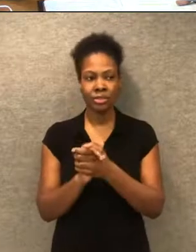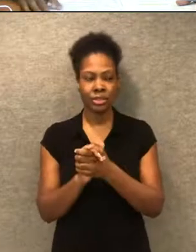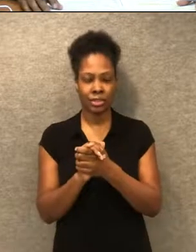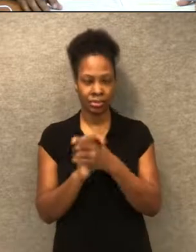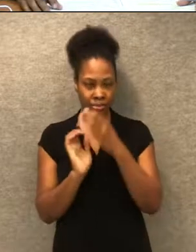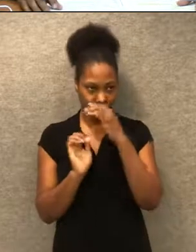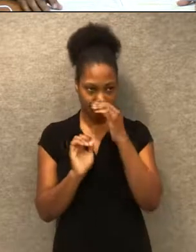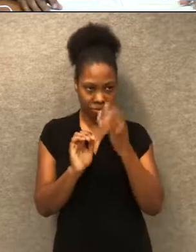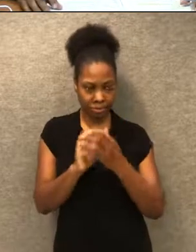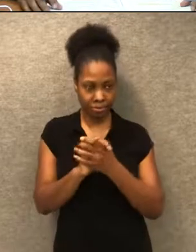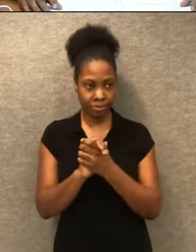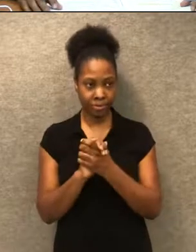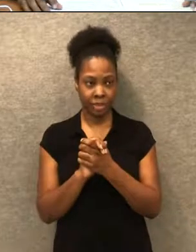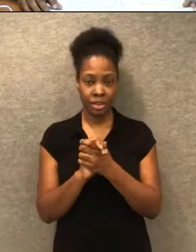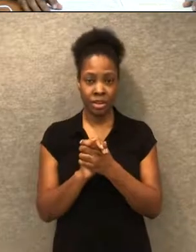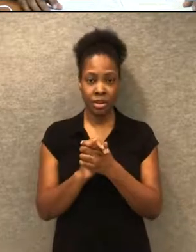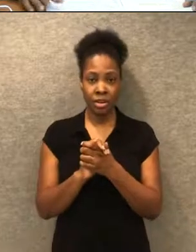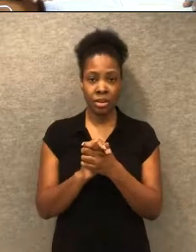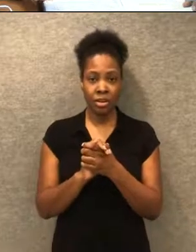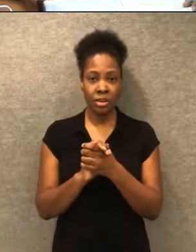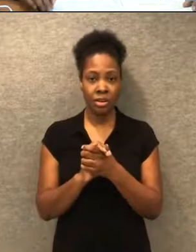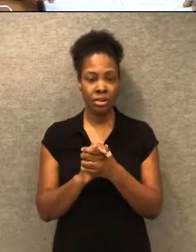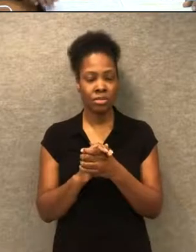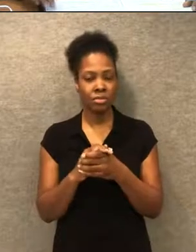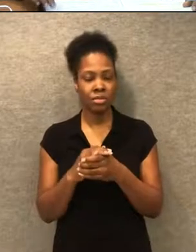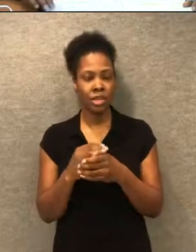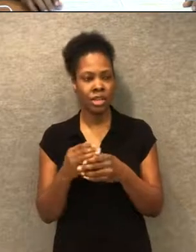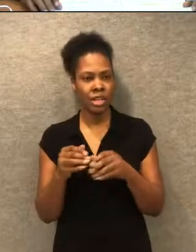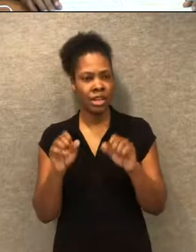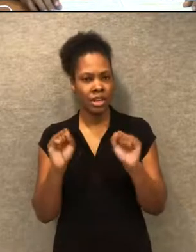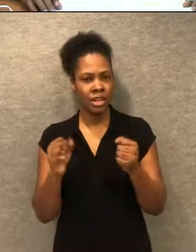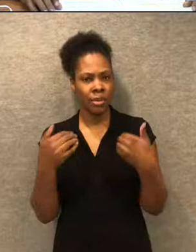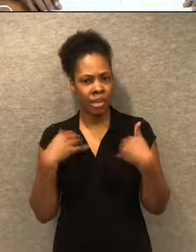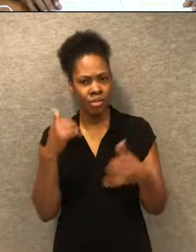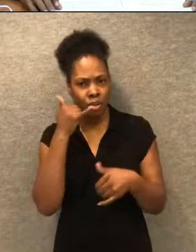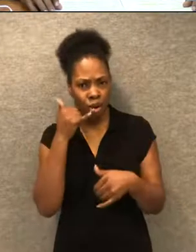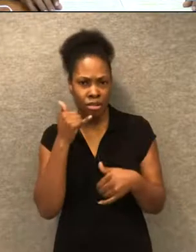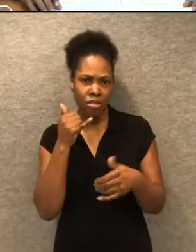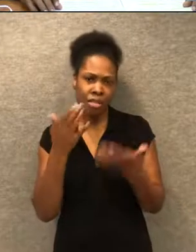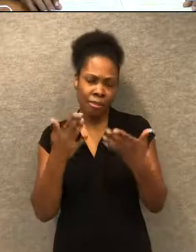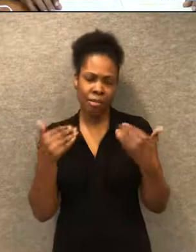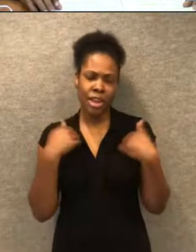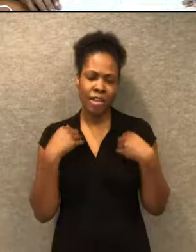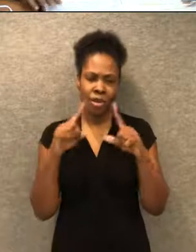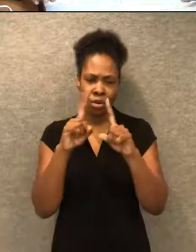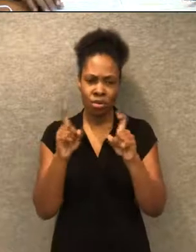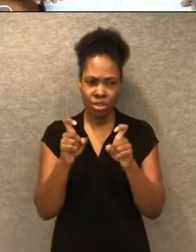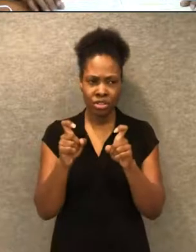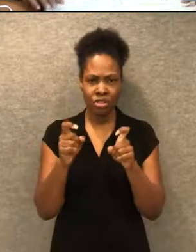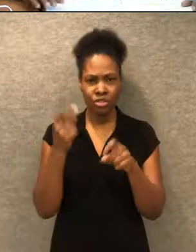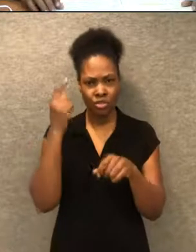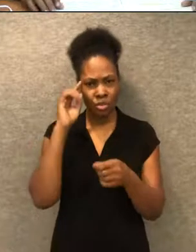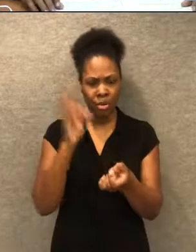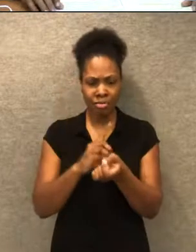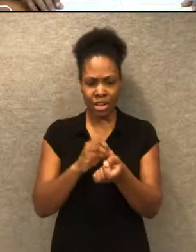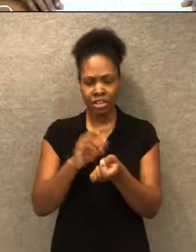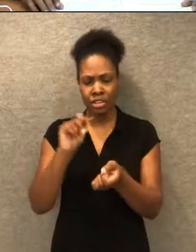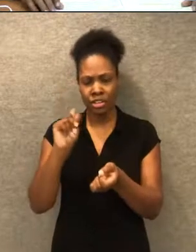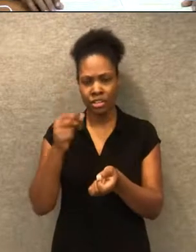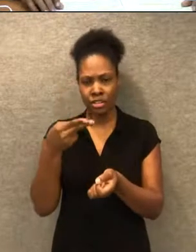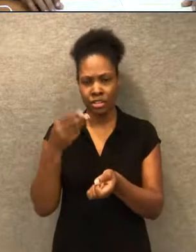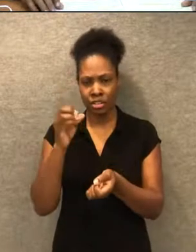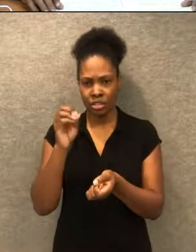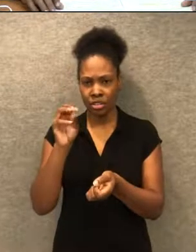but more so for Dr. Anise Thomas. Can you bring some calls in for us? So,